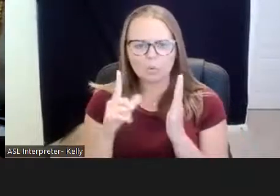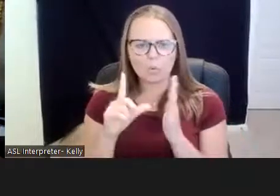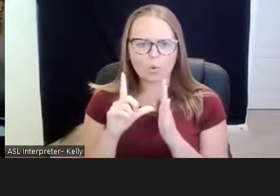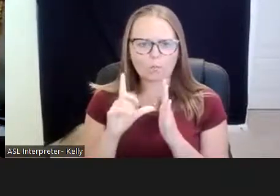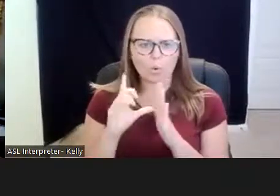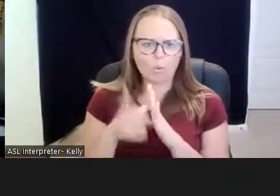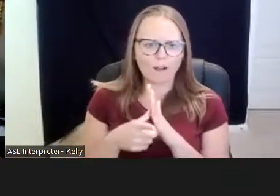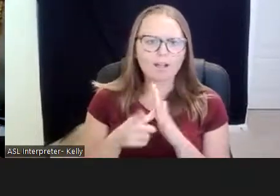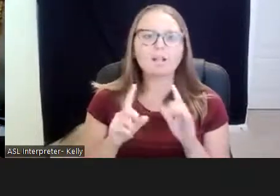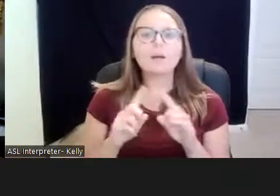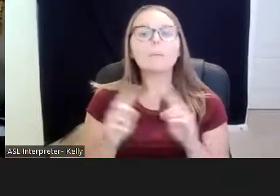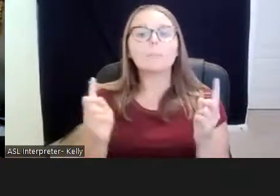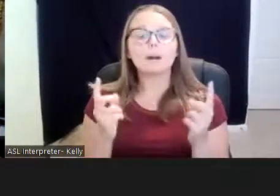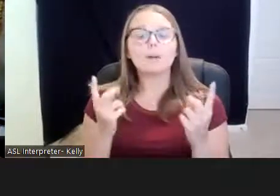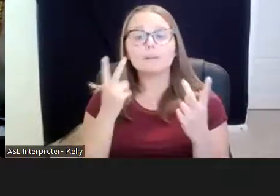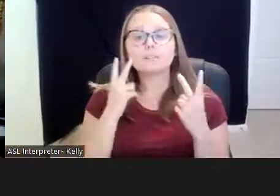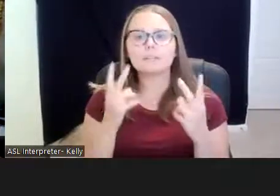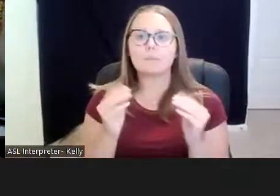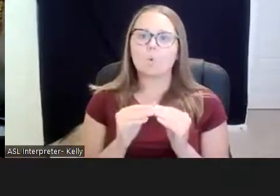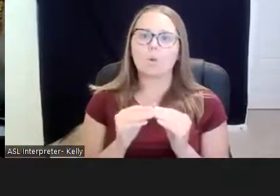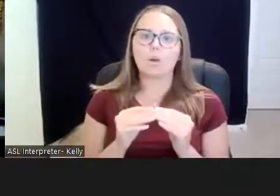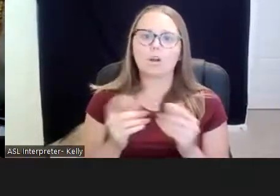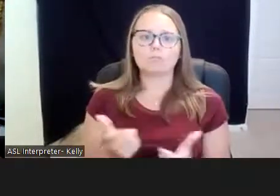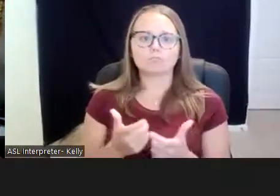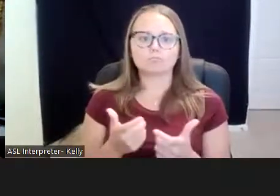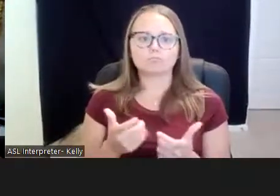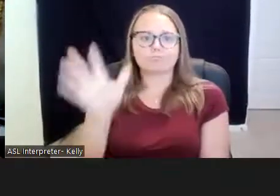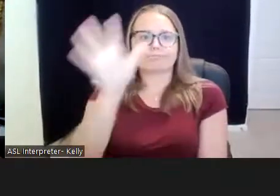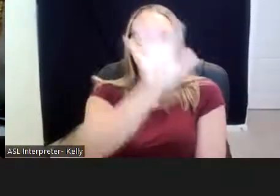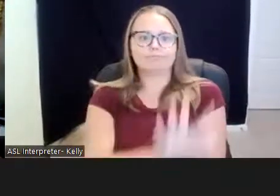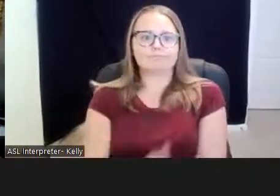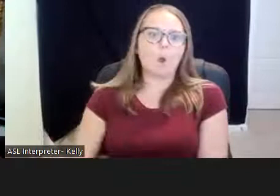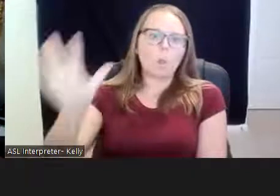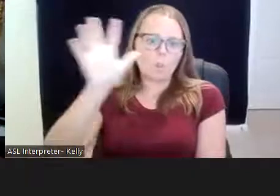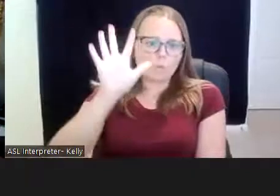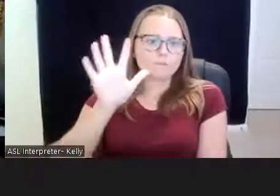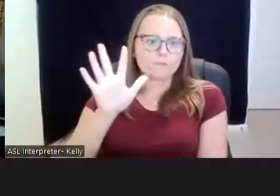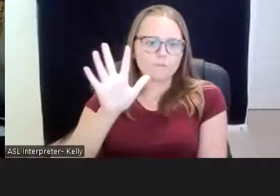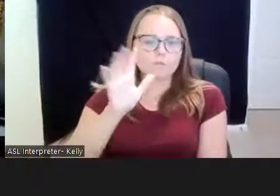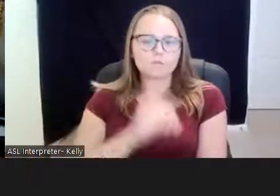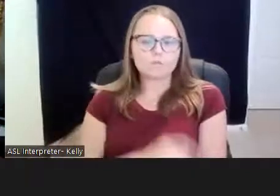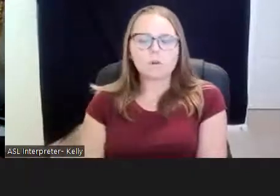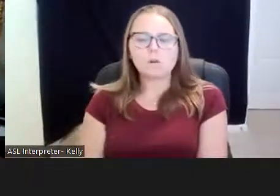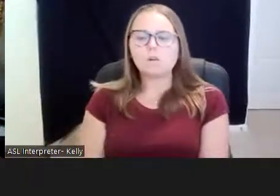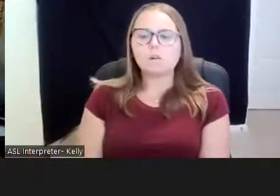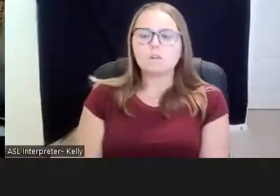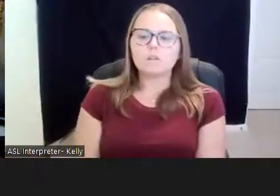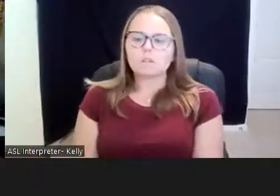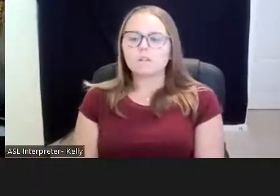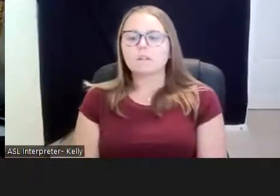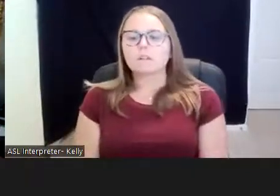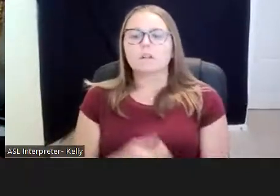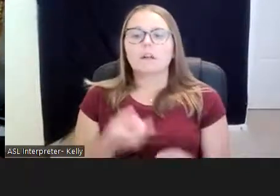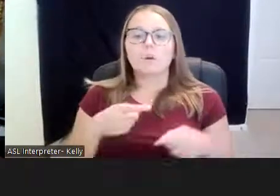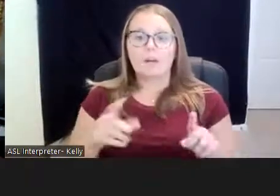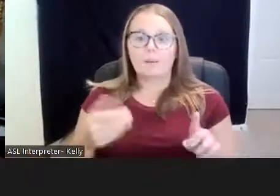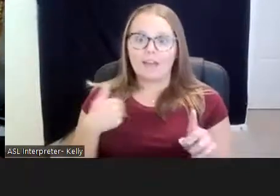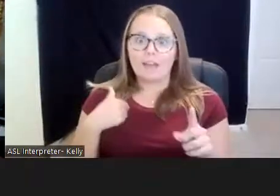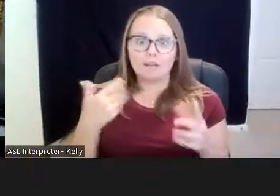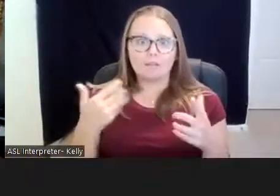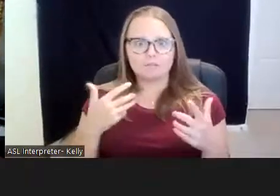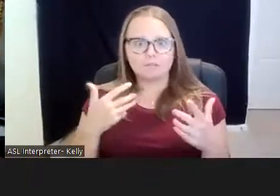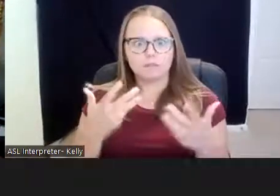but we've seen that on a large scale. And while we have significant evidence